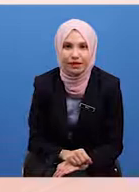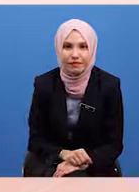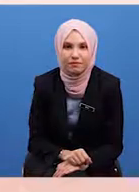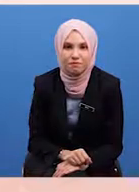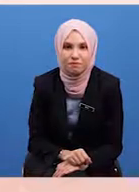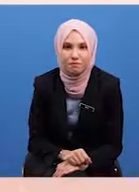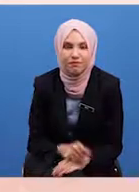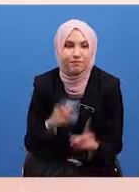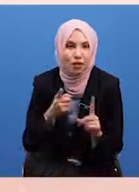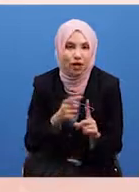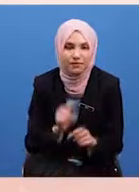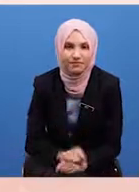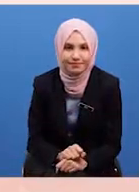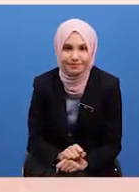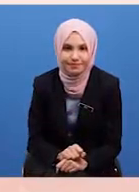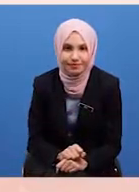1.